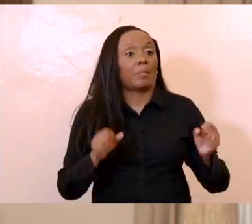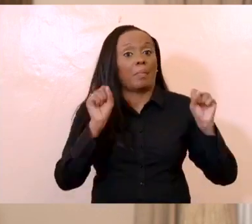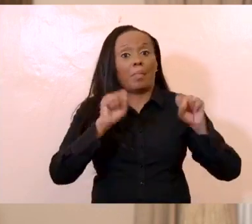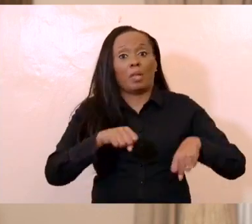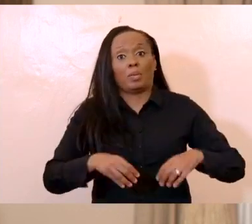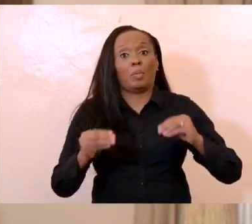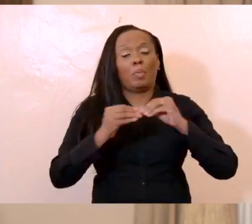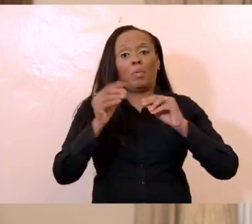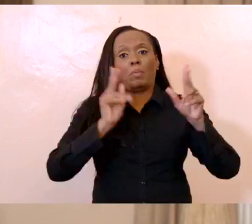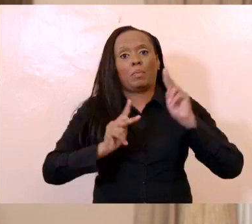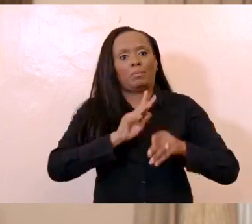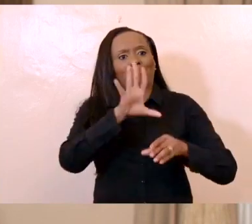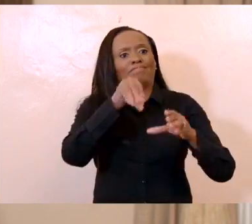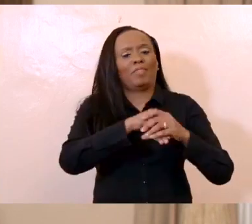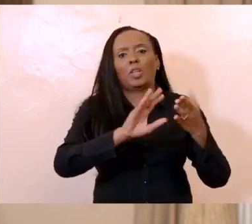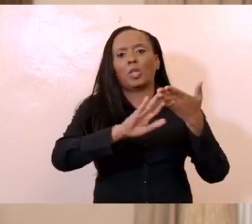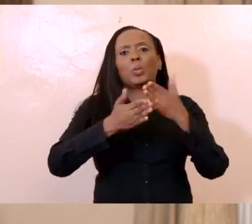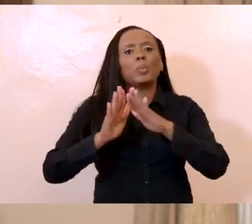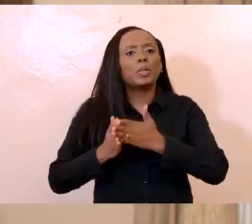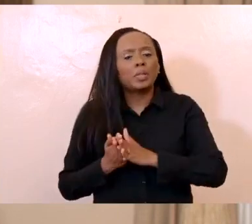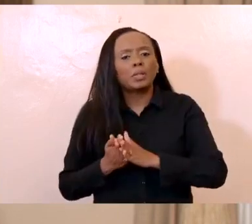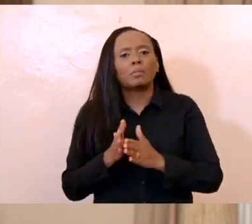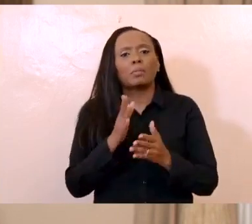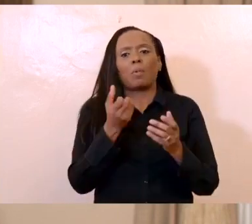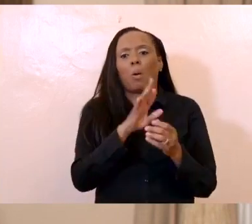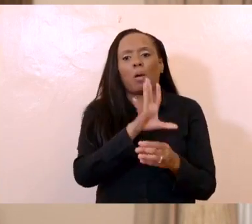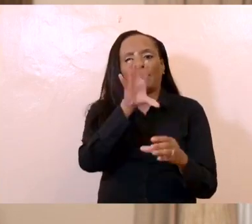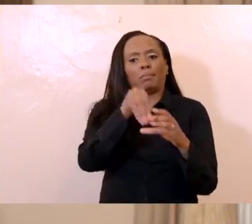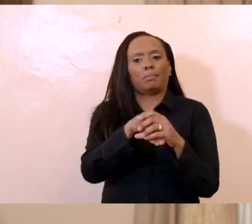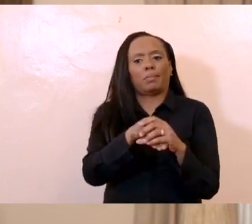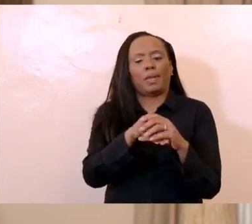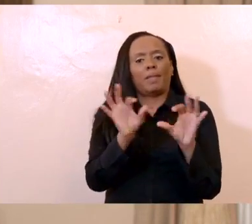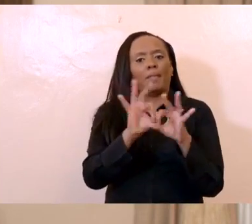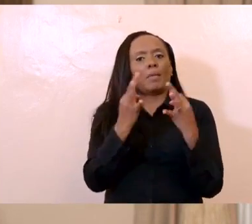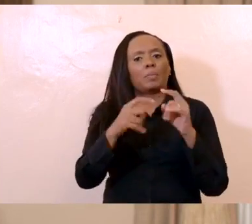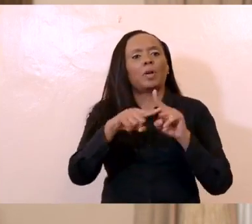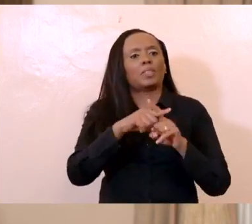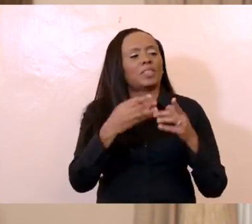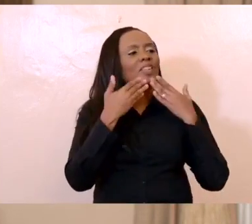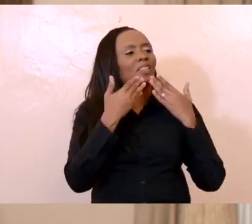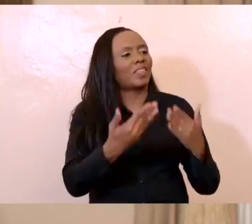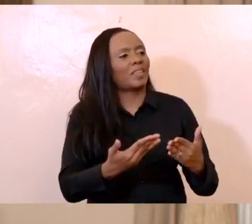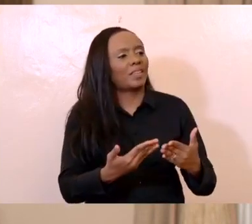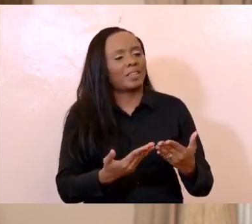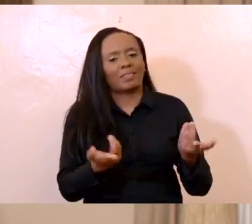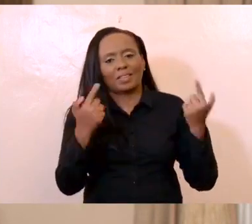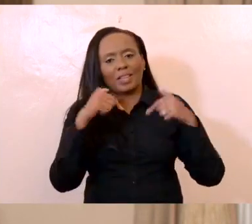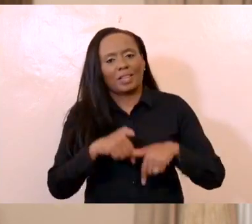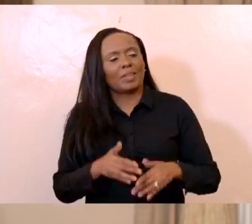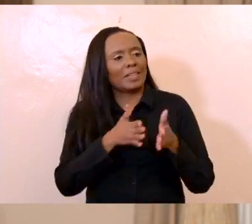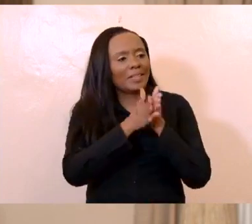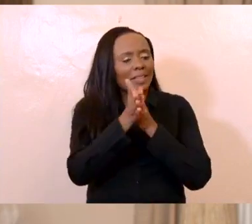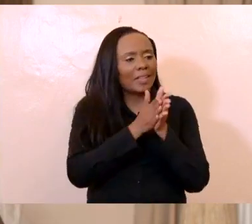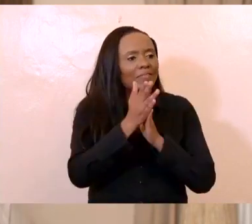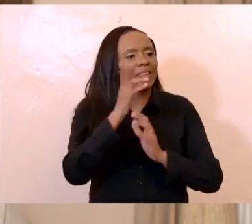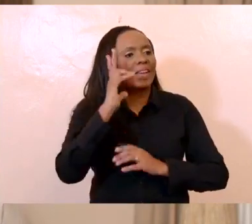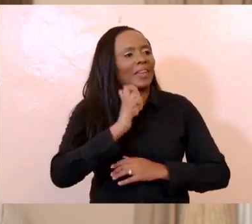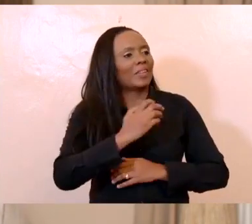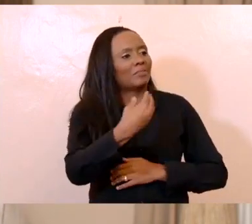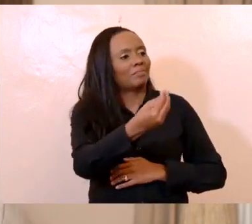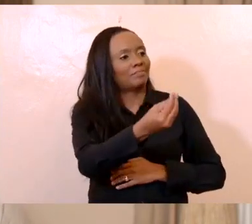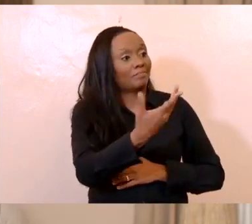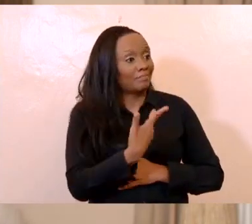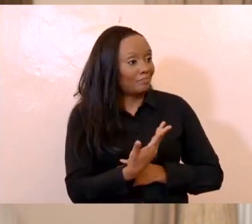people within the community setting and within families who are showing positive. So thank you so much for being with us, and we look forward to hearing from you.